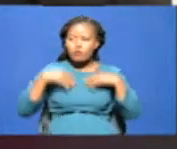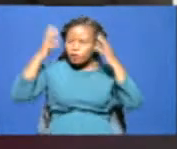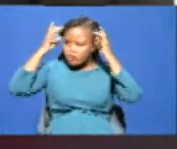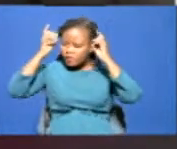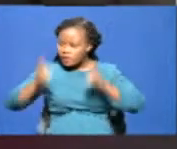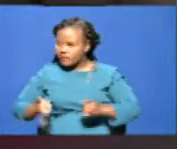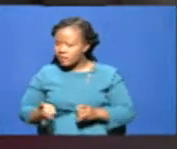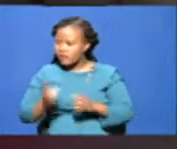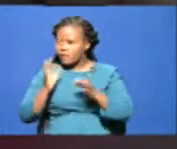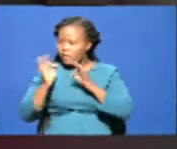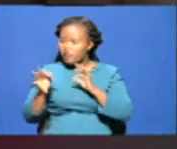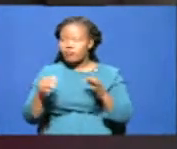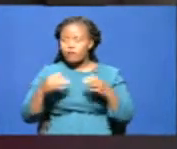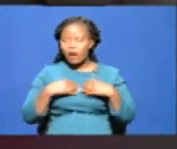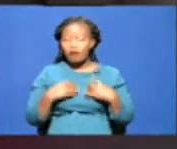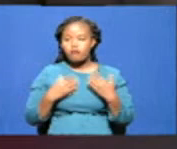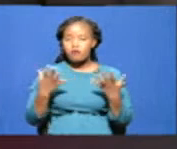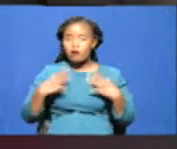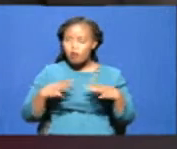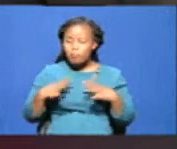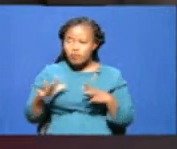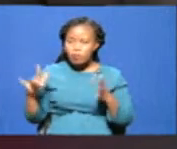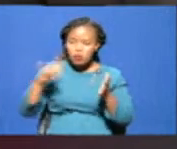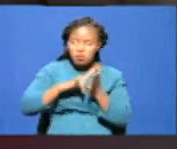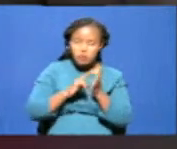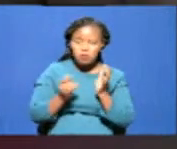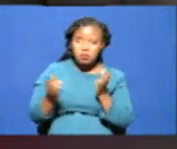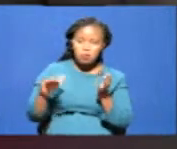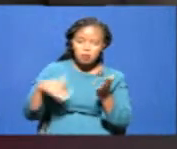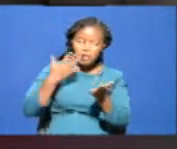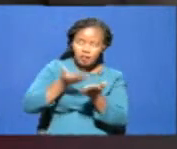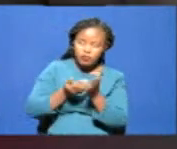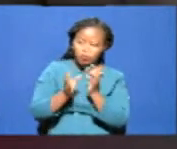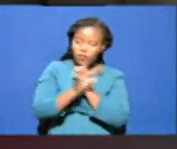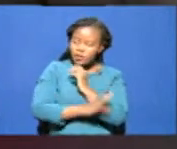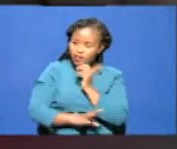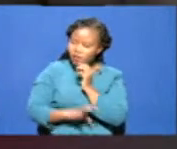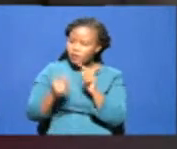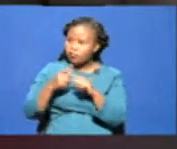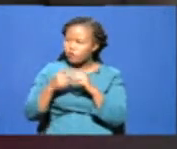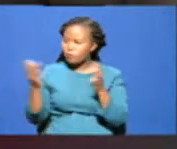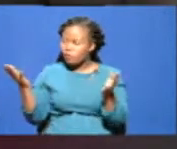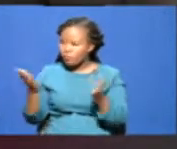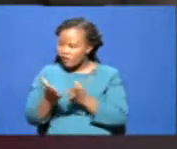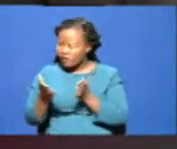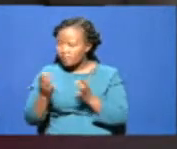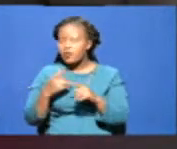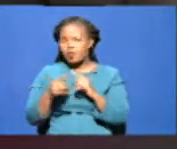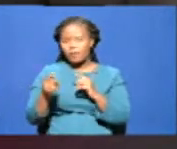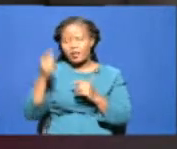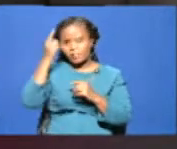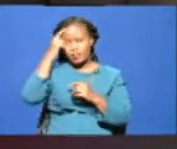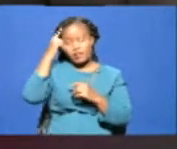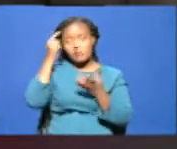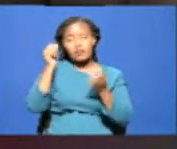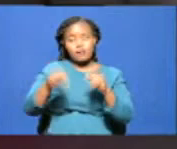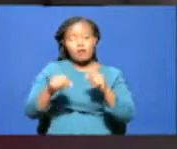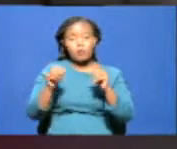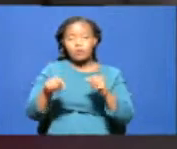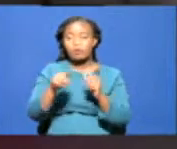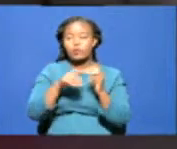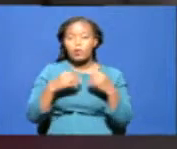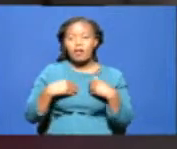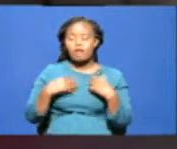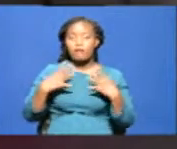to quarantine, which countries, who, where, when. But it looks like it may be possible that we will have to put in